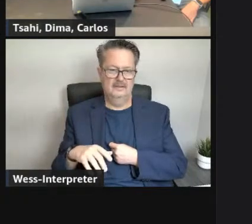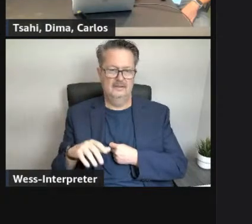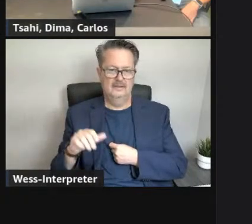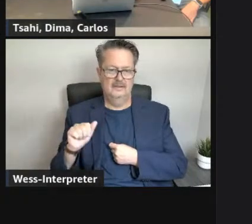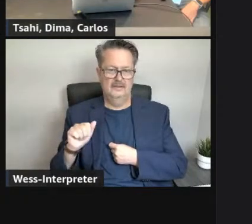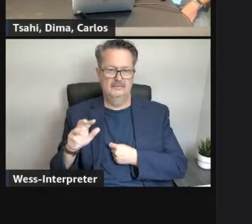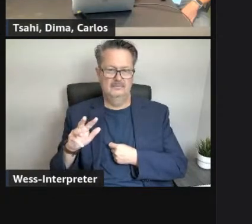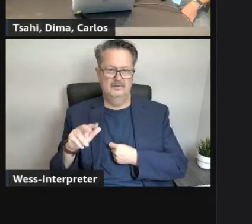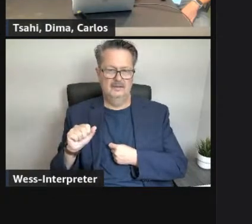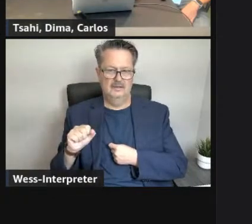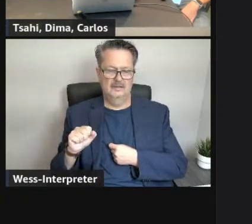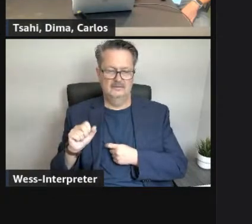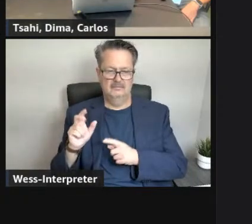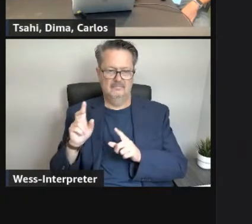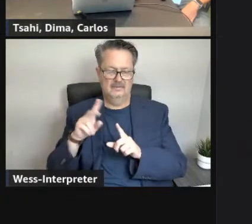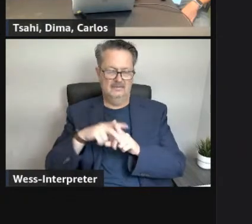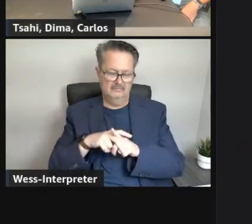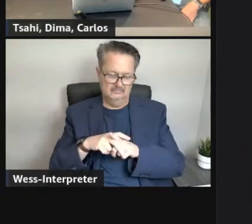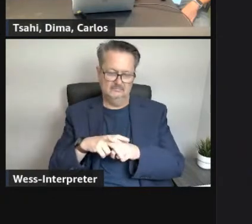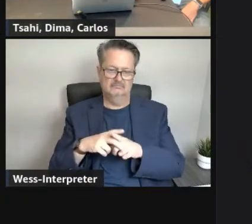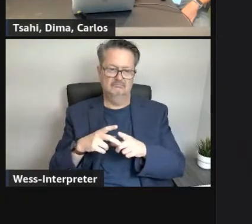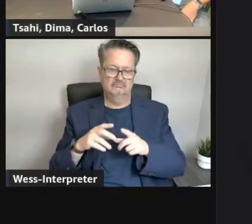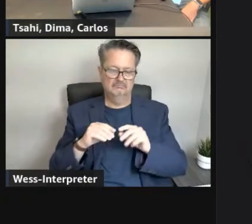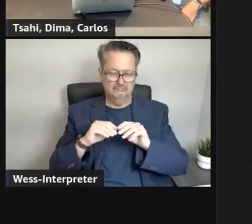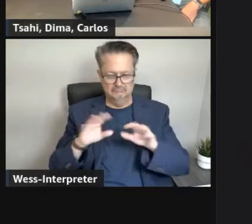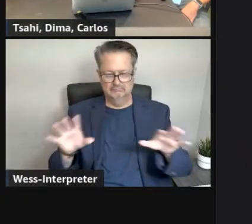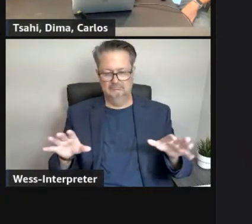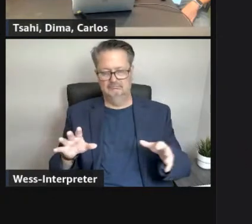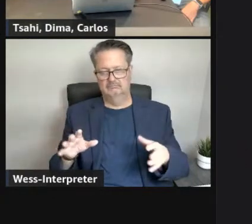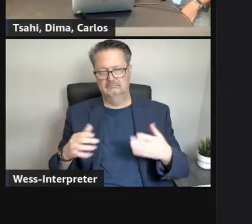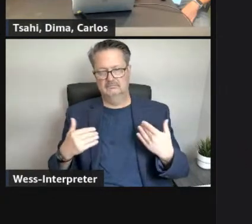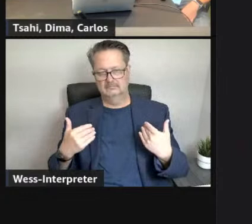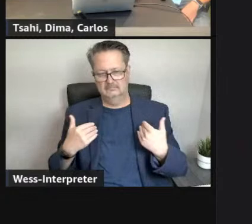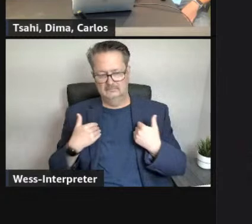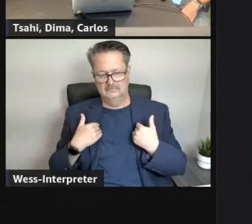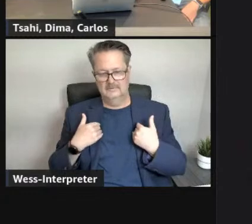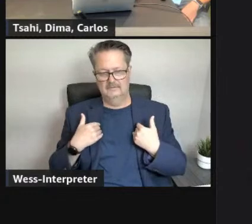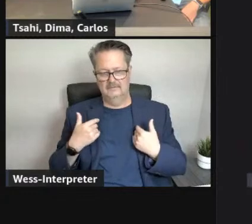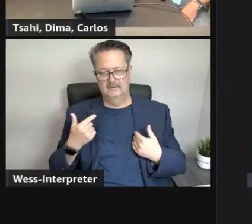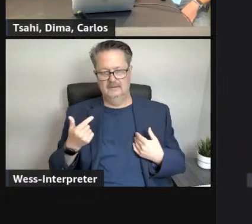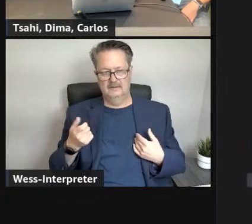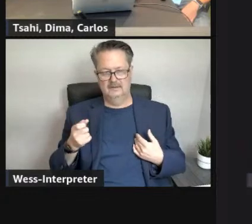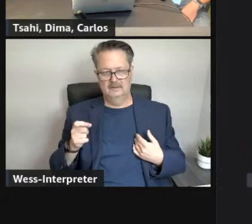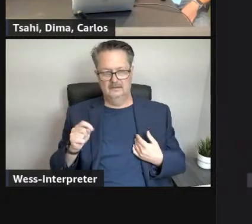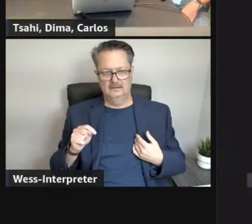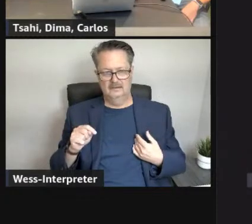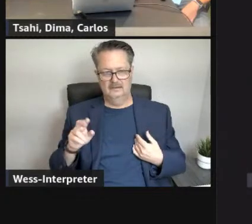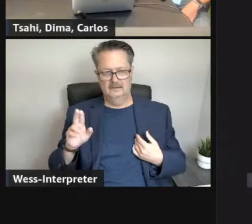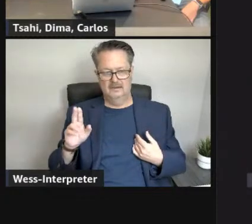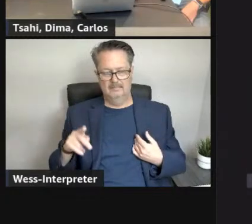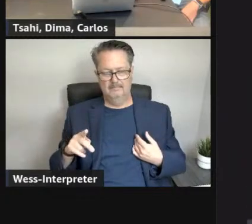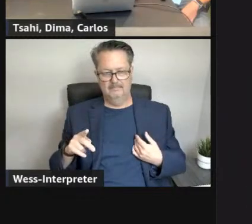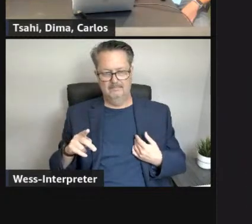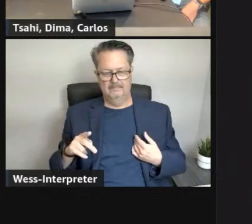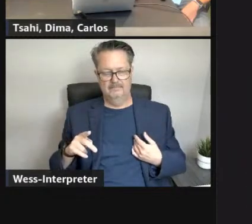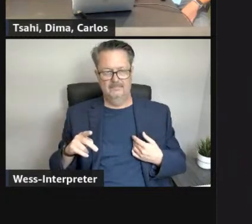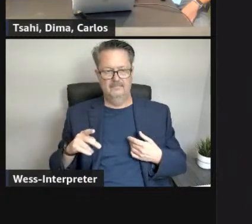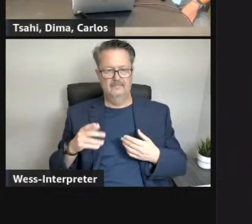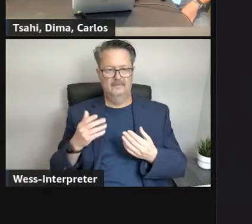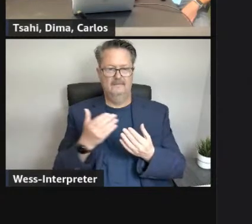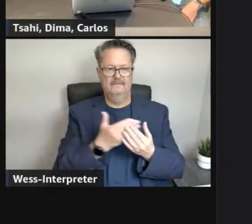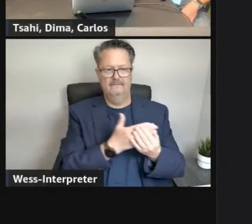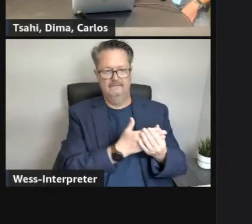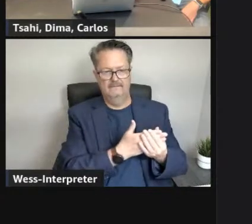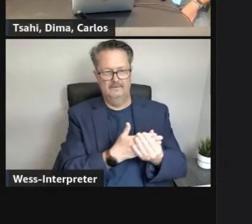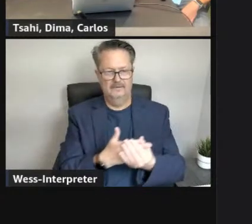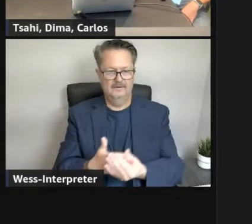order to deploy it, so there is a GitOps folder here. So this is the apps here, and we need. I think I